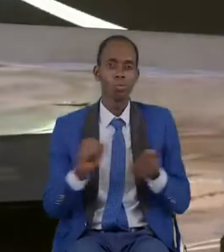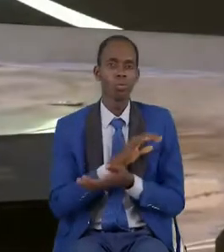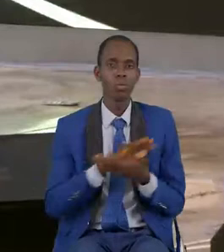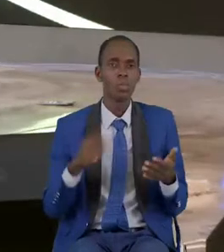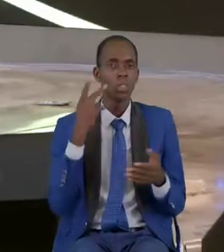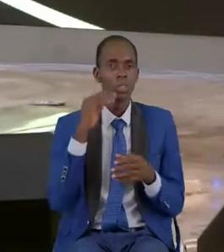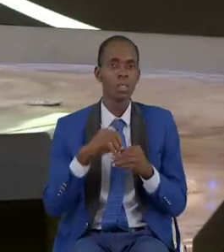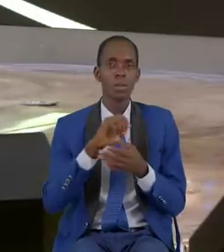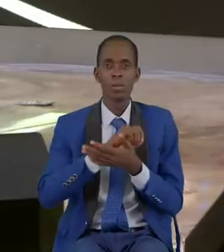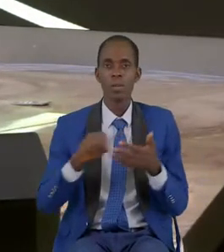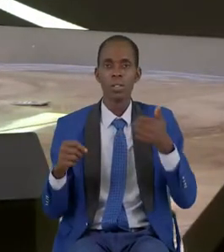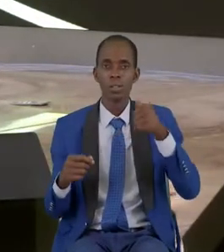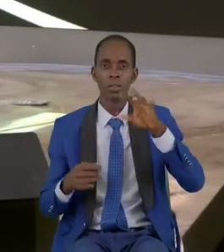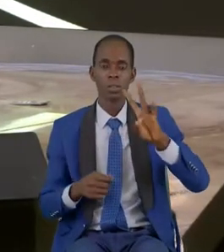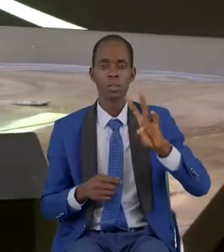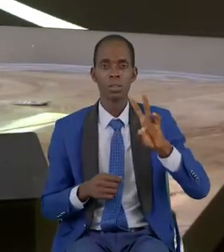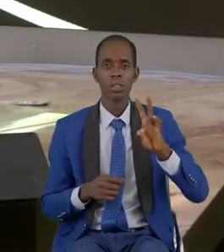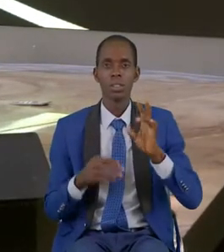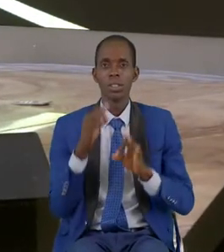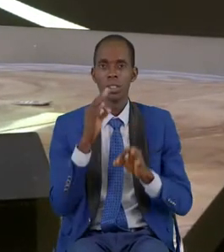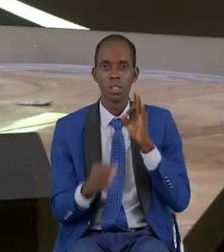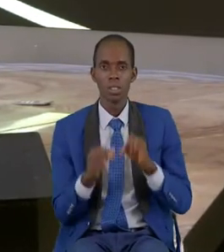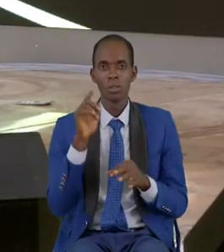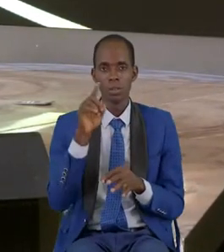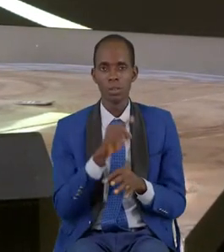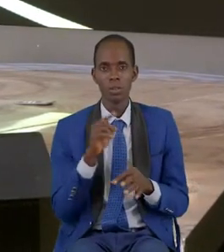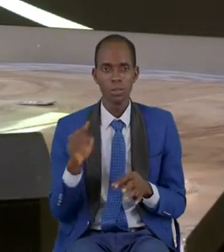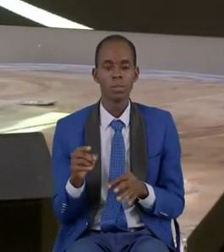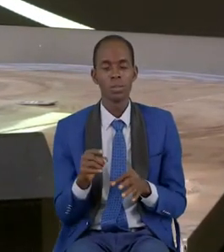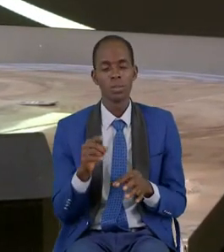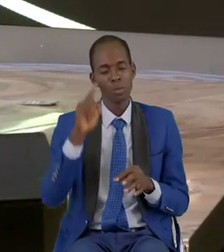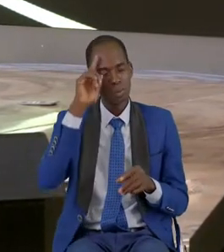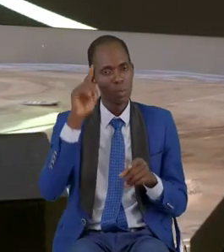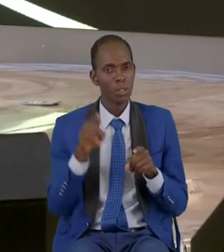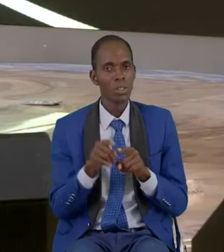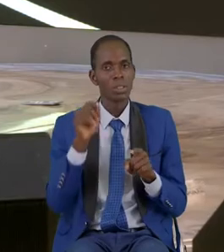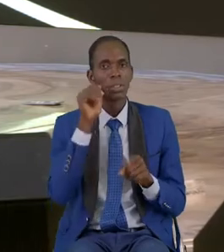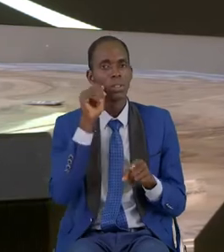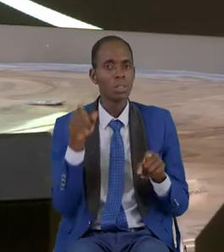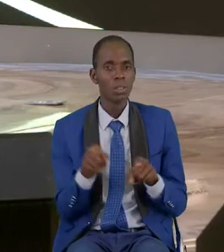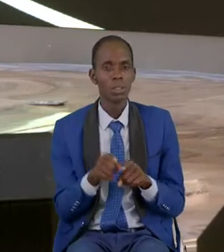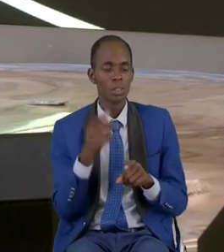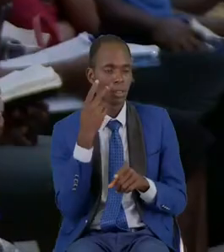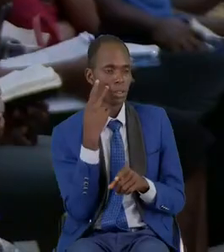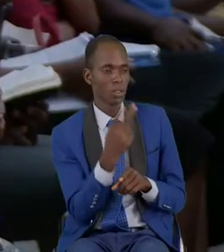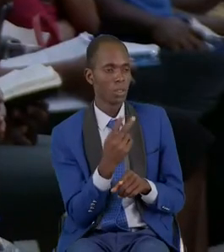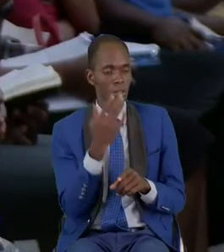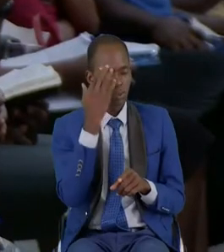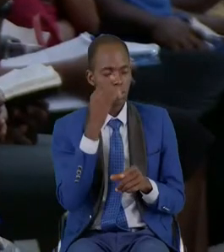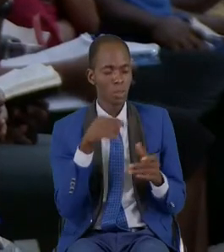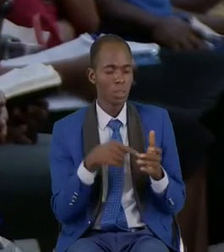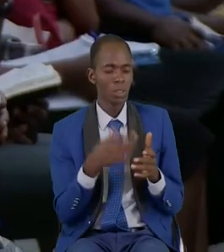verse 17 says, ye therefore, beloved, seeing ye know these things before,